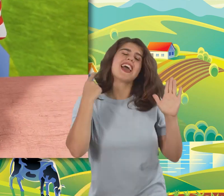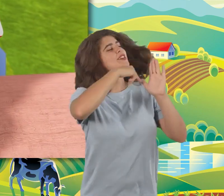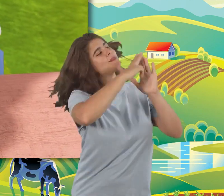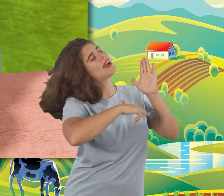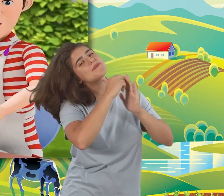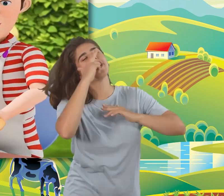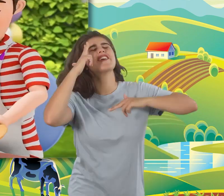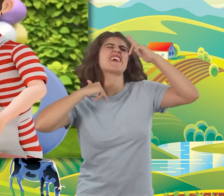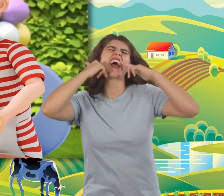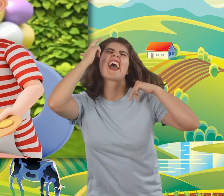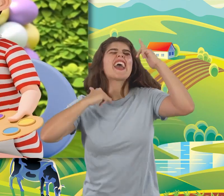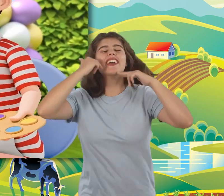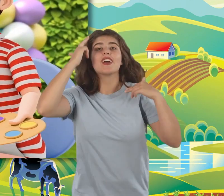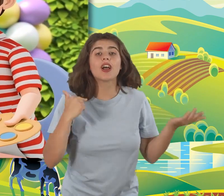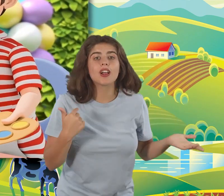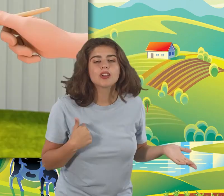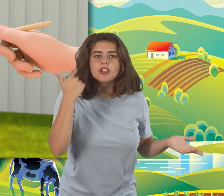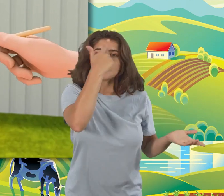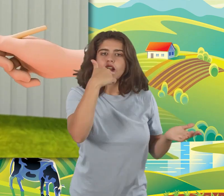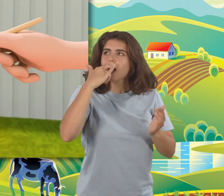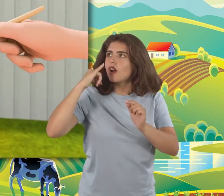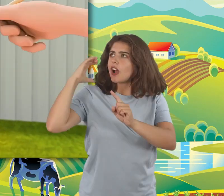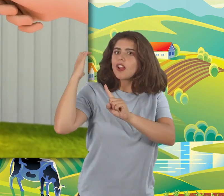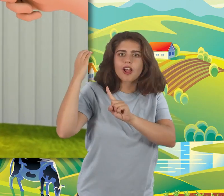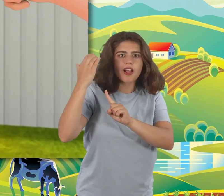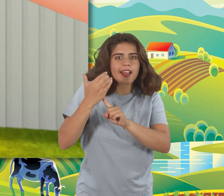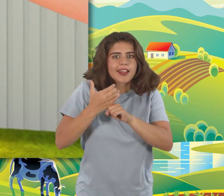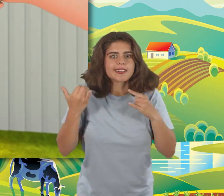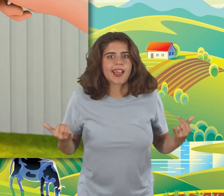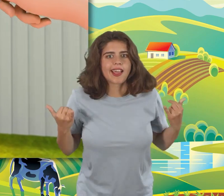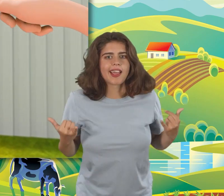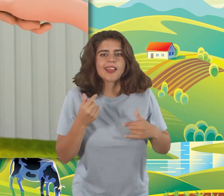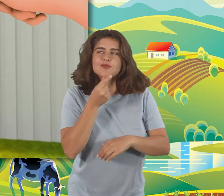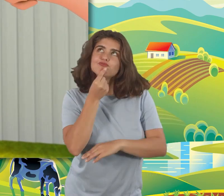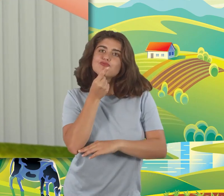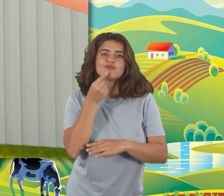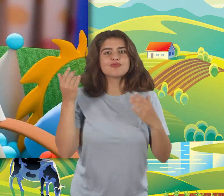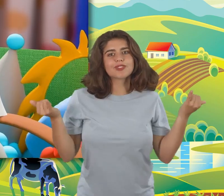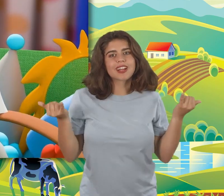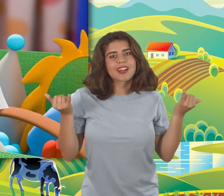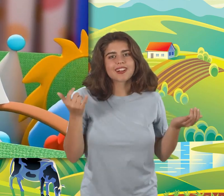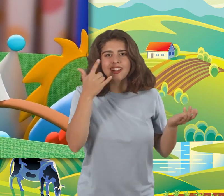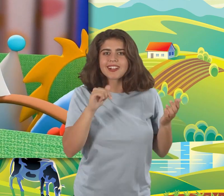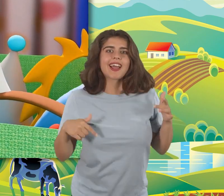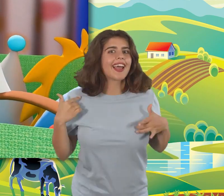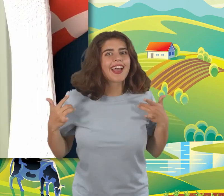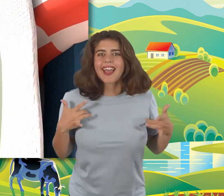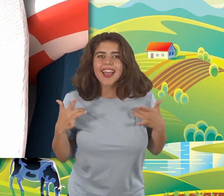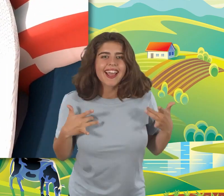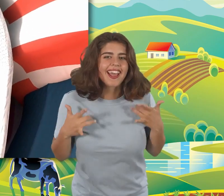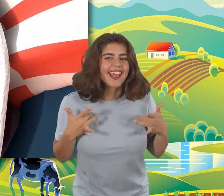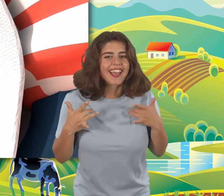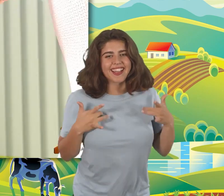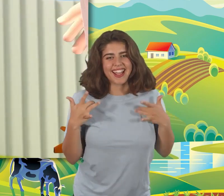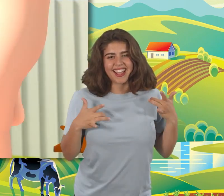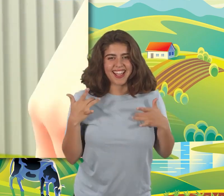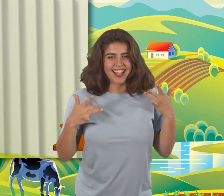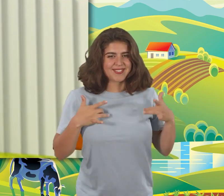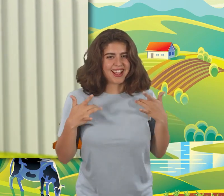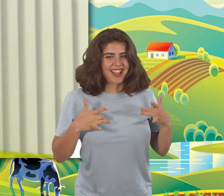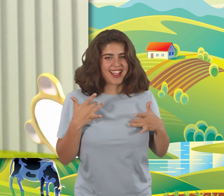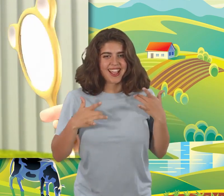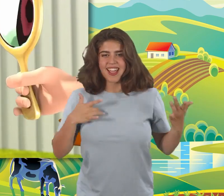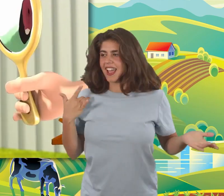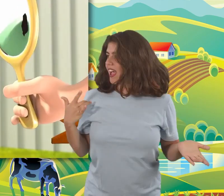Paint, paint, paint my face. Paint it all the way. What do I look like? I